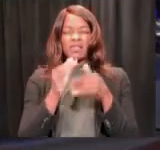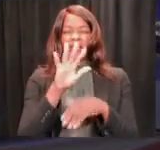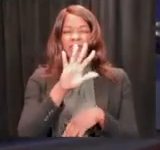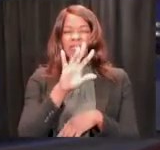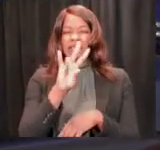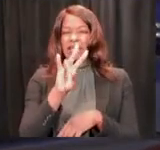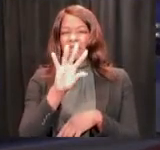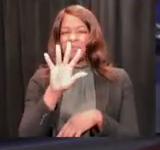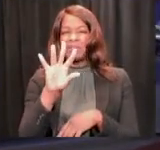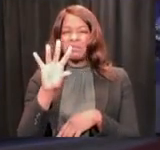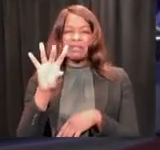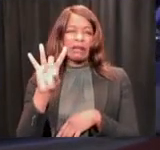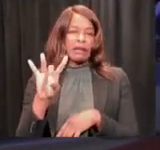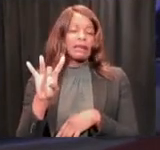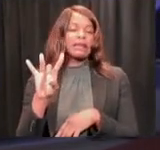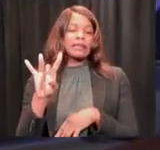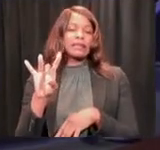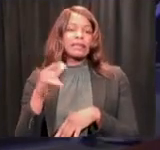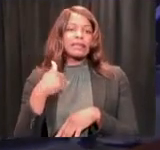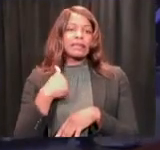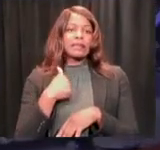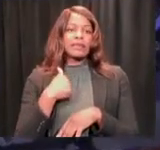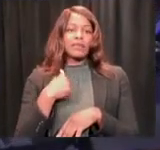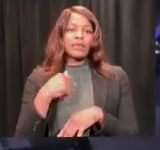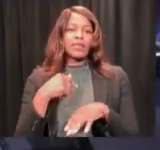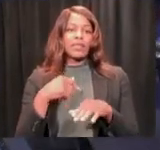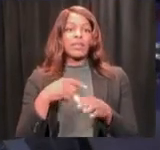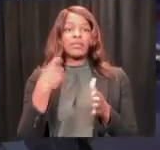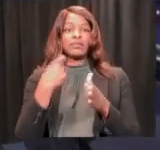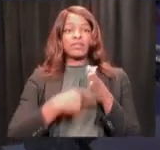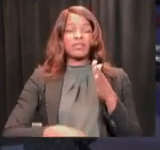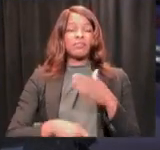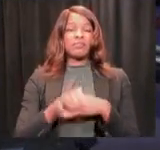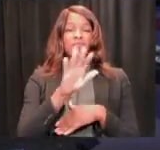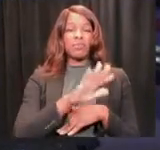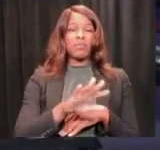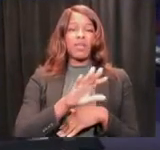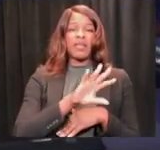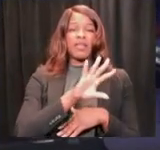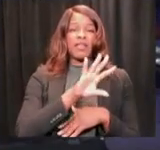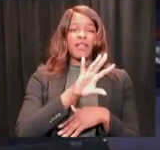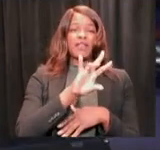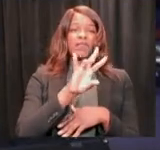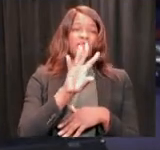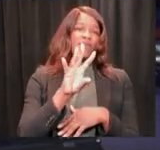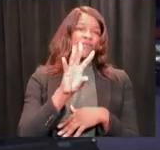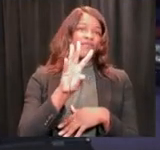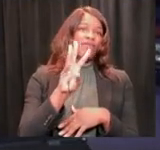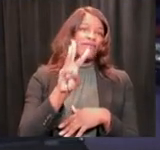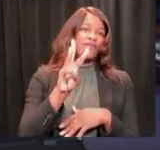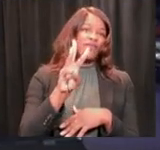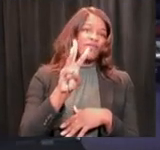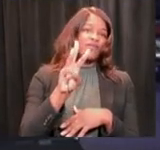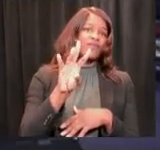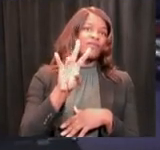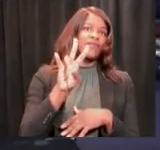And they were going to charge me another $50, $75 to be able to take this bag. And